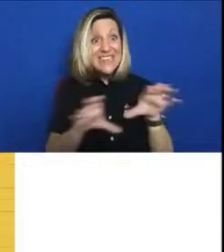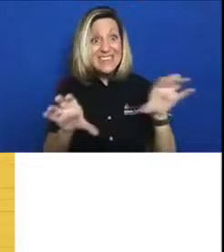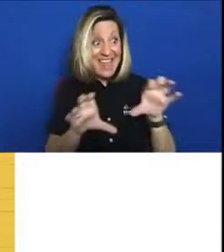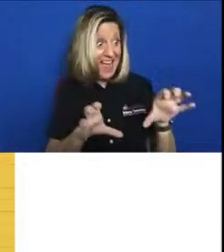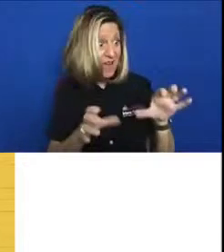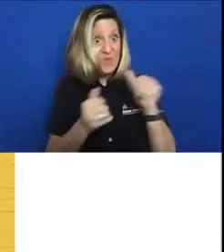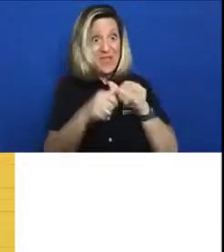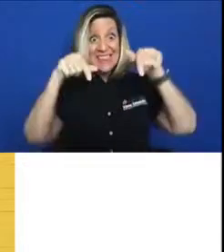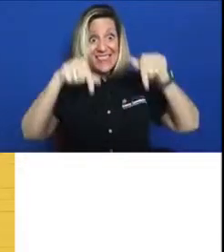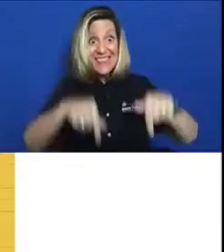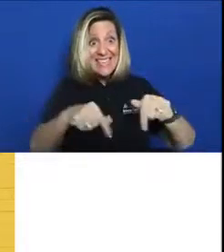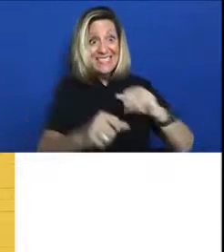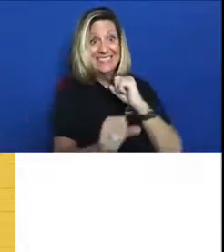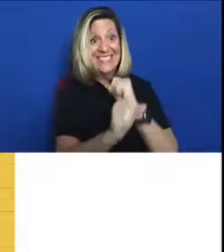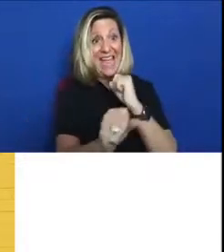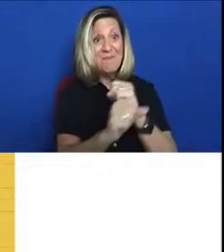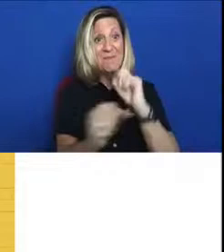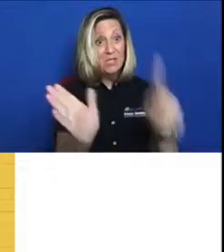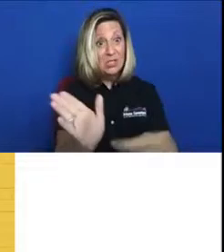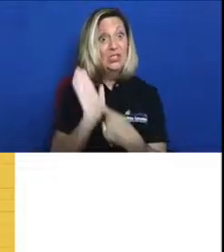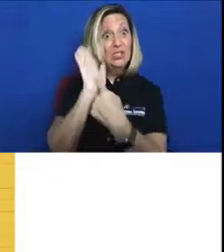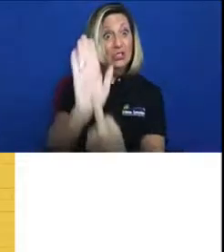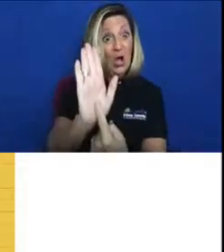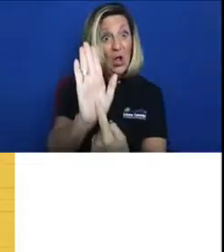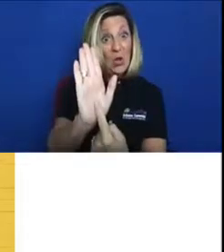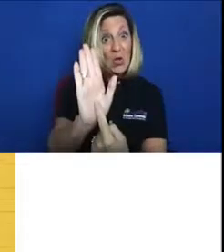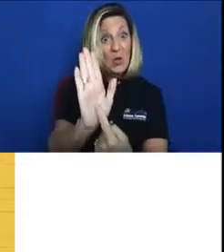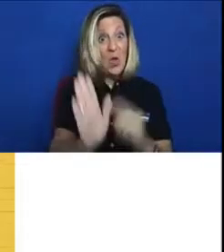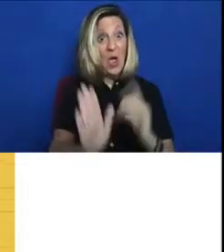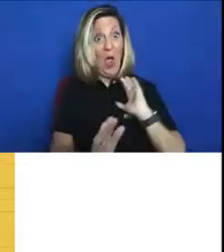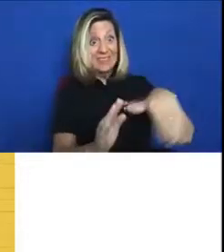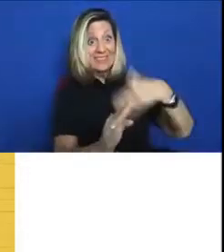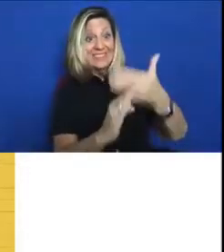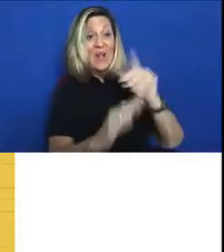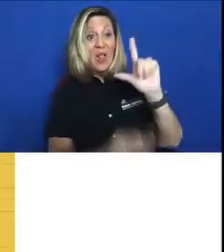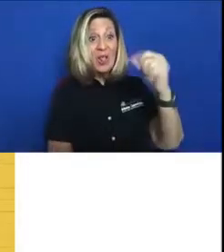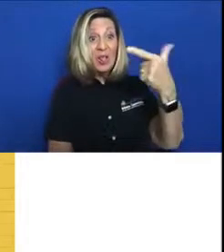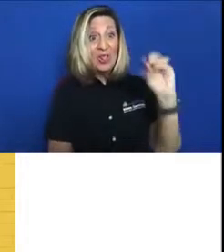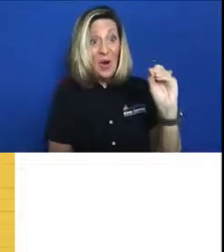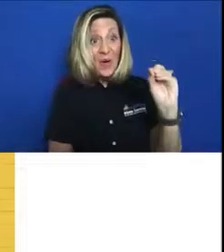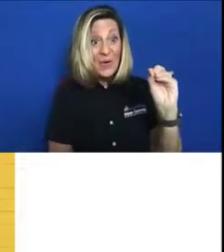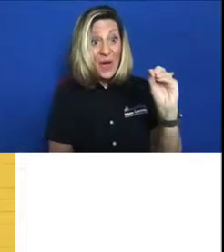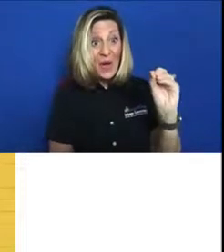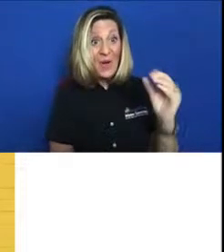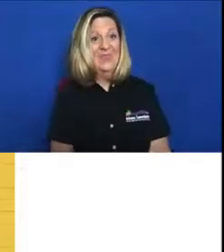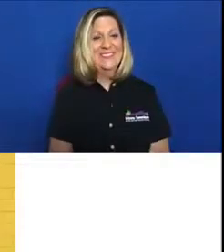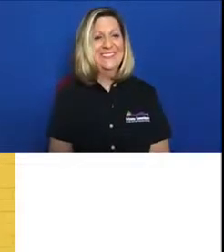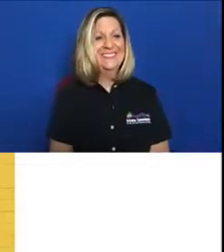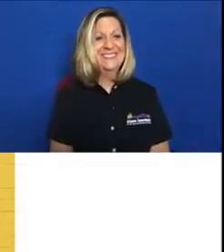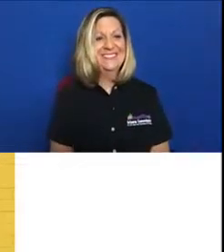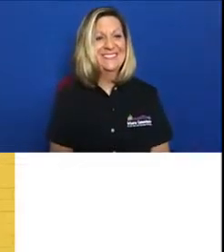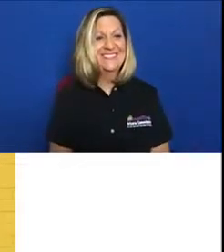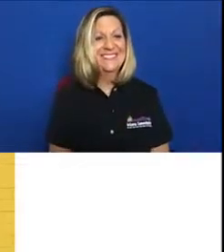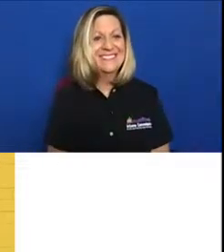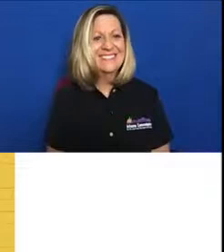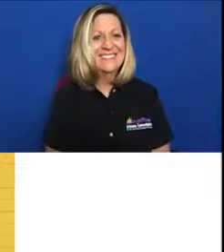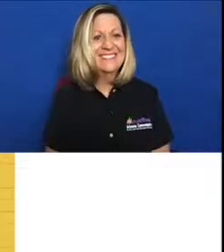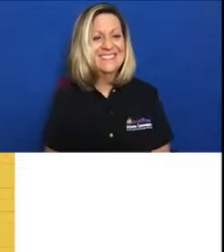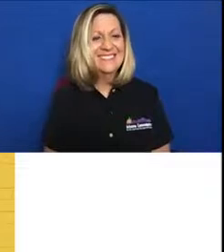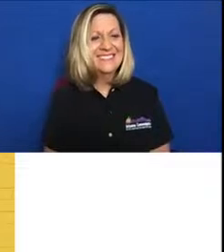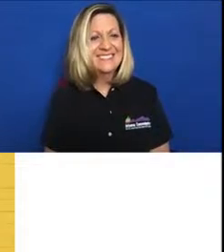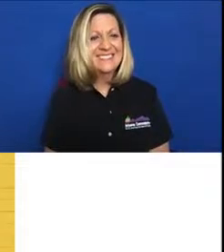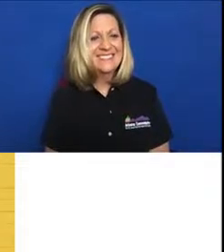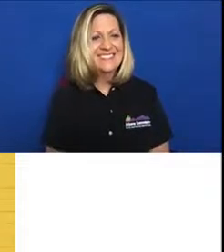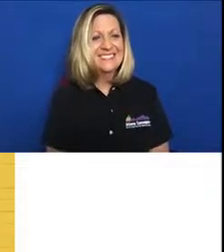So this is the message that we're going to show. We'll show you what we've done with this employment campaign. First, we'll start with our